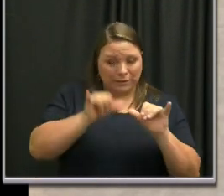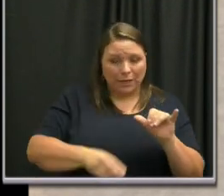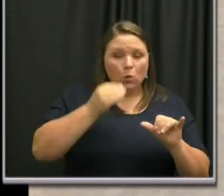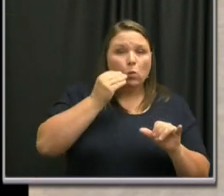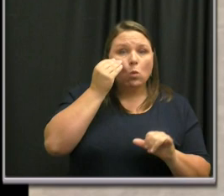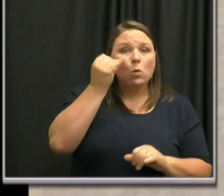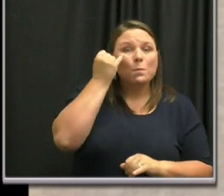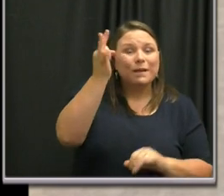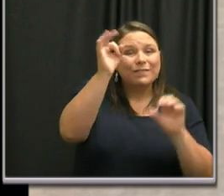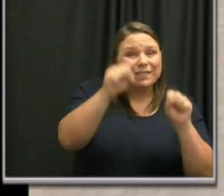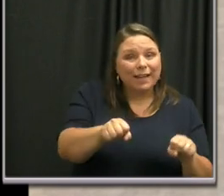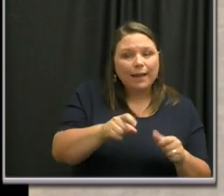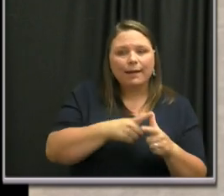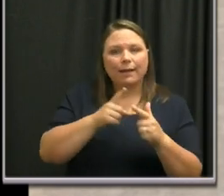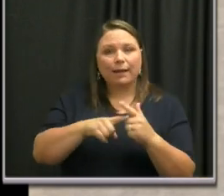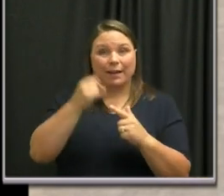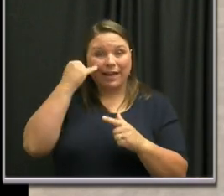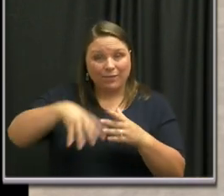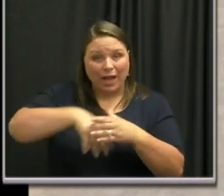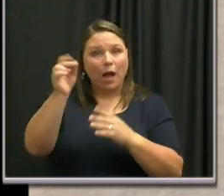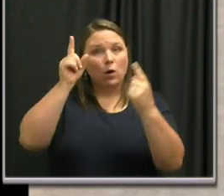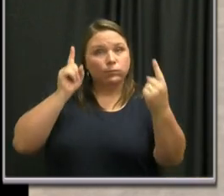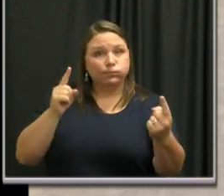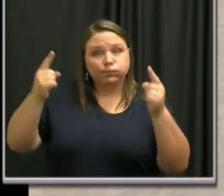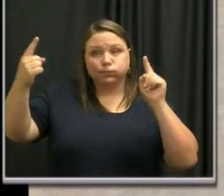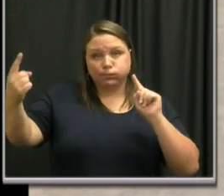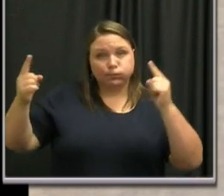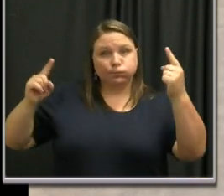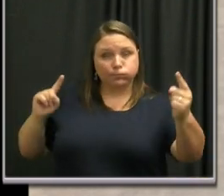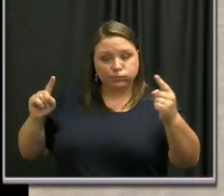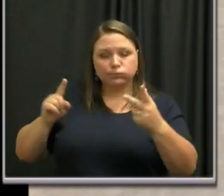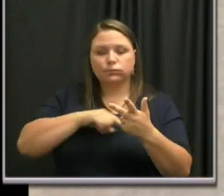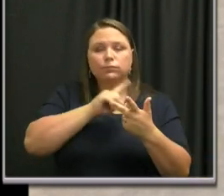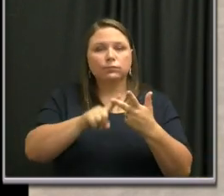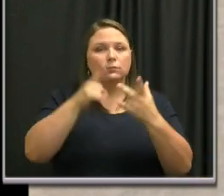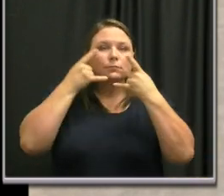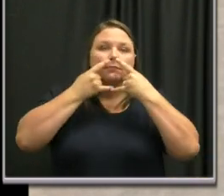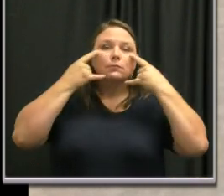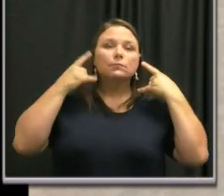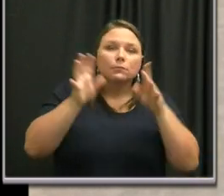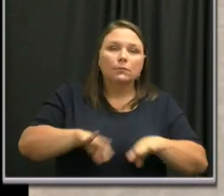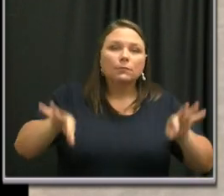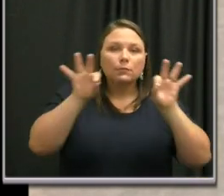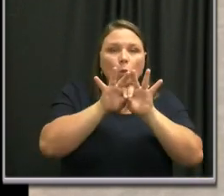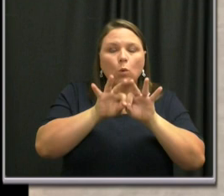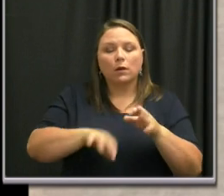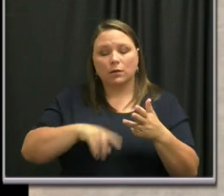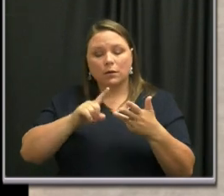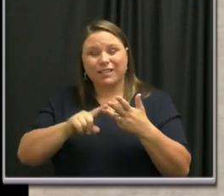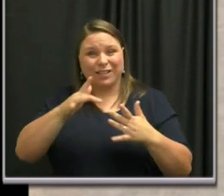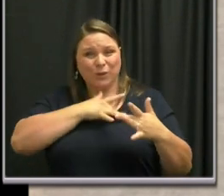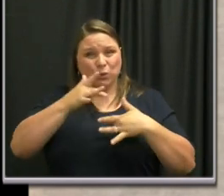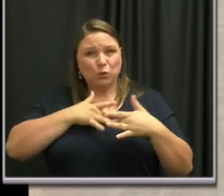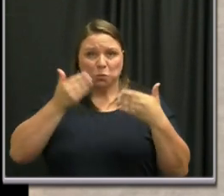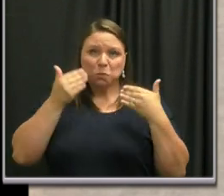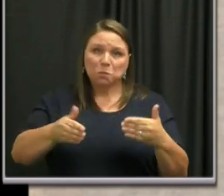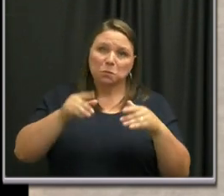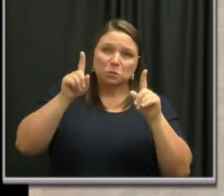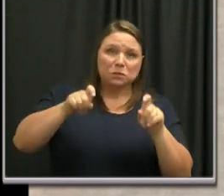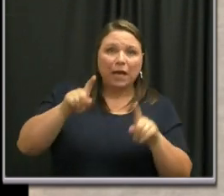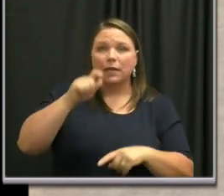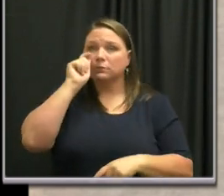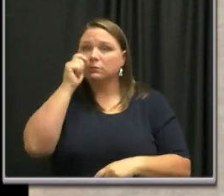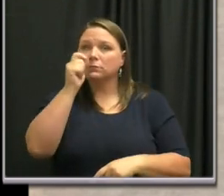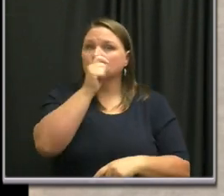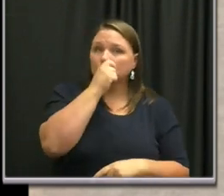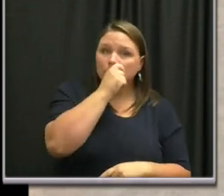possible. Keep your distance if you do go out. Wear a face covering and get tested if you have any concern about this virus. And